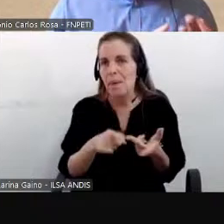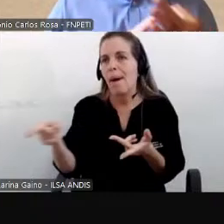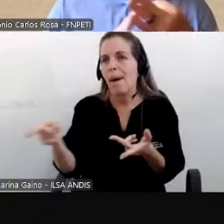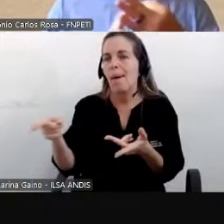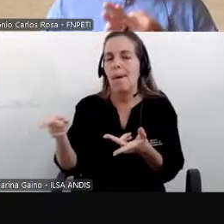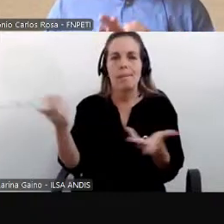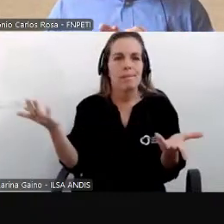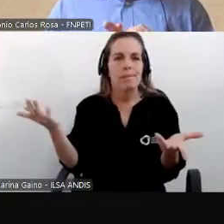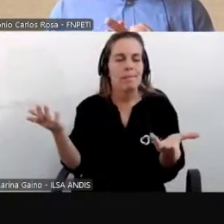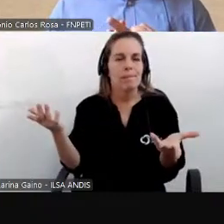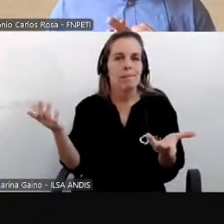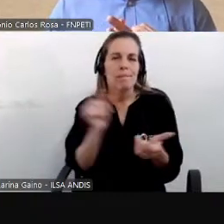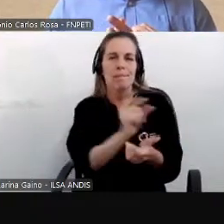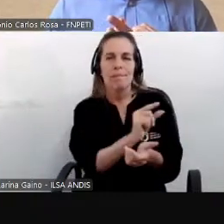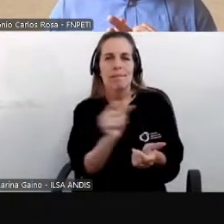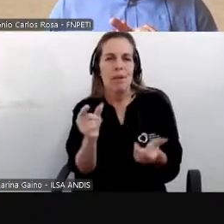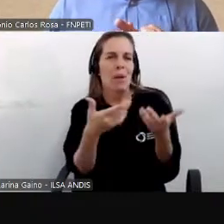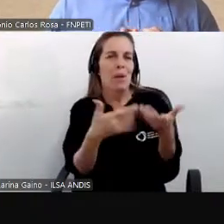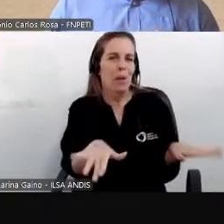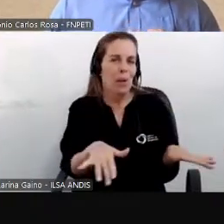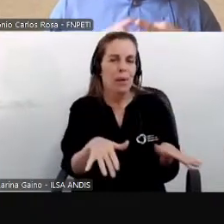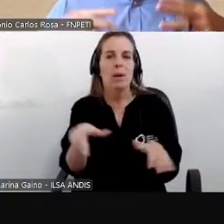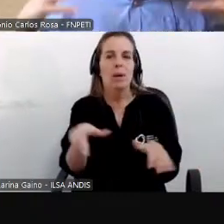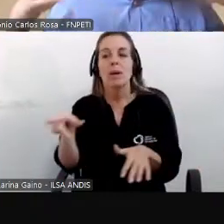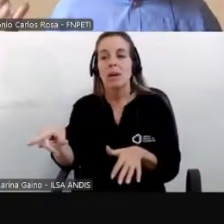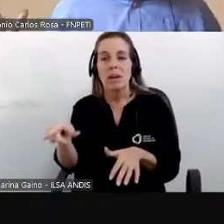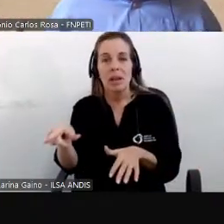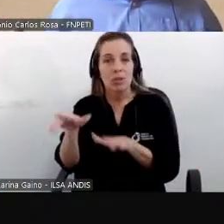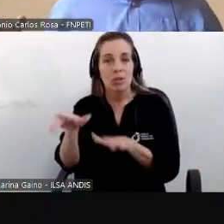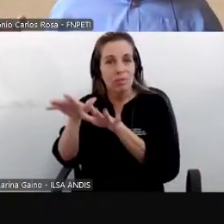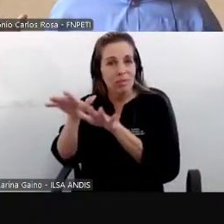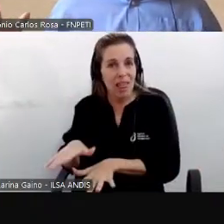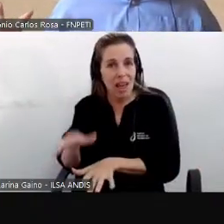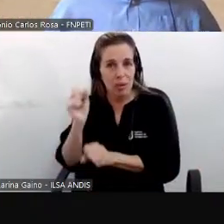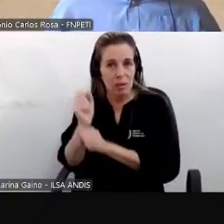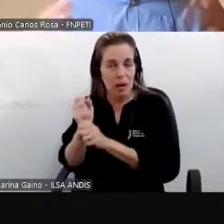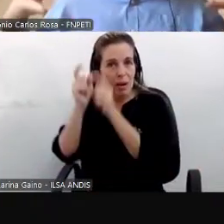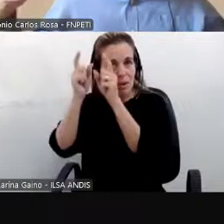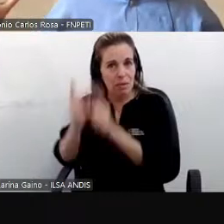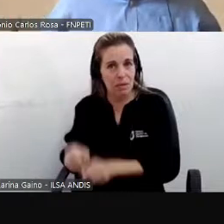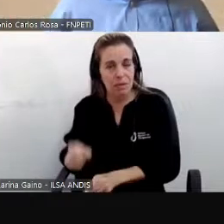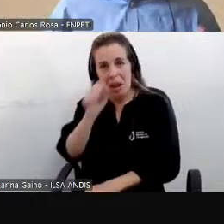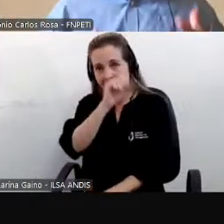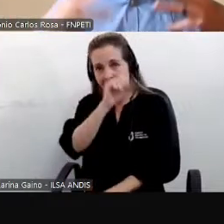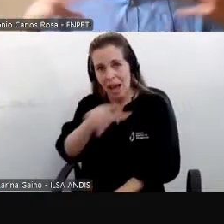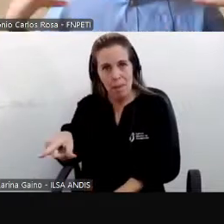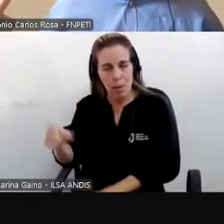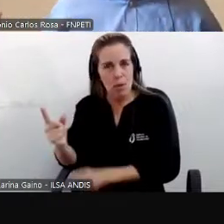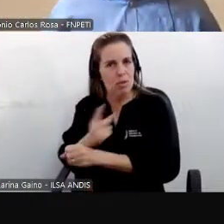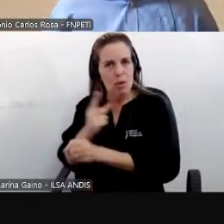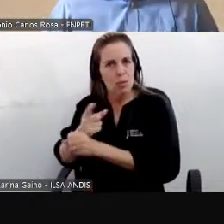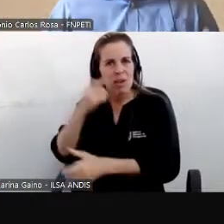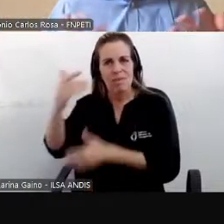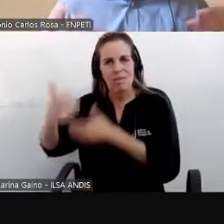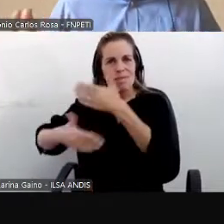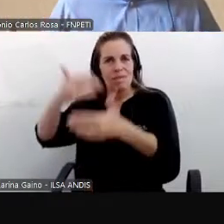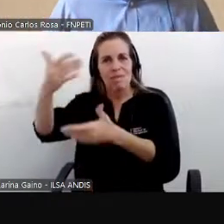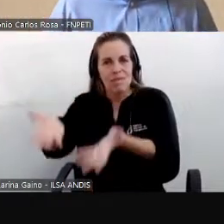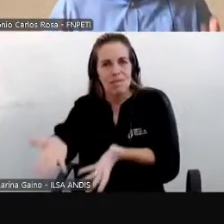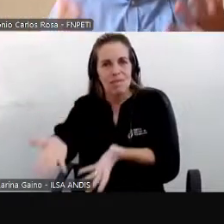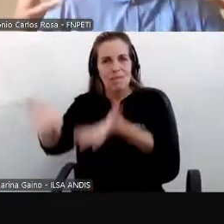school, finishing their studies. And that took the possibility away from